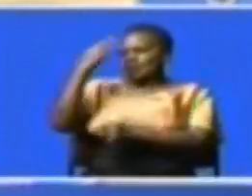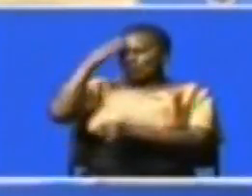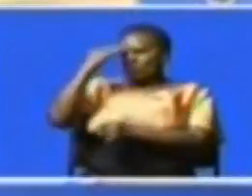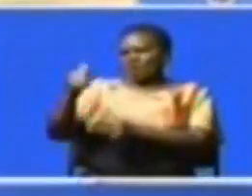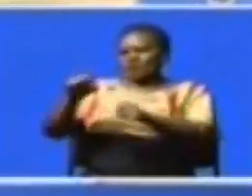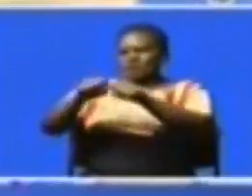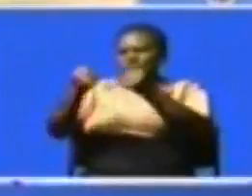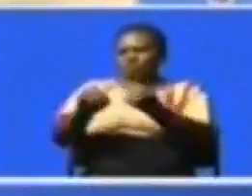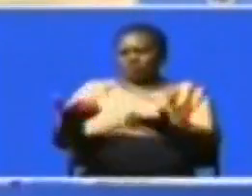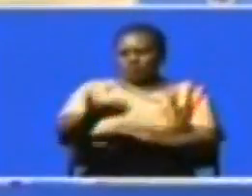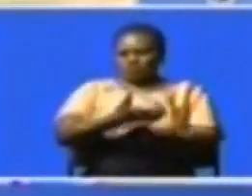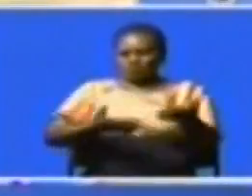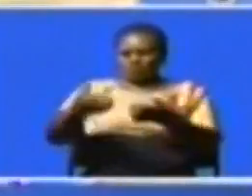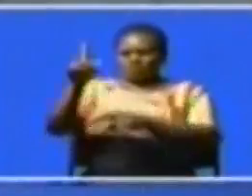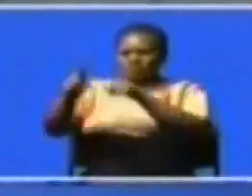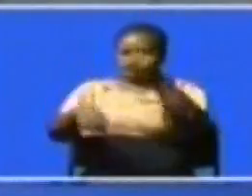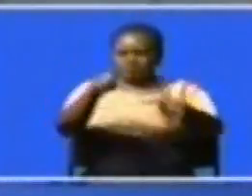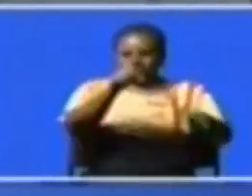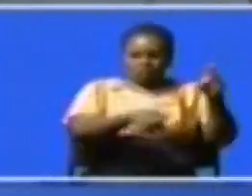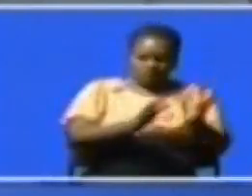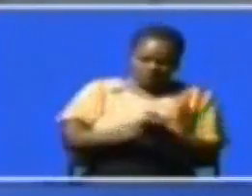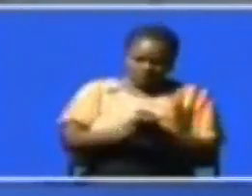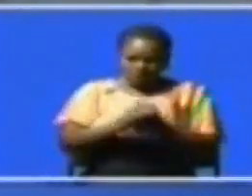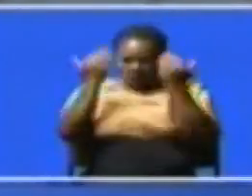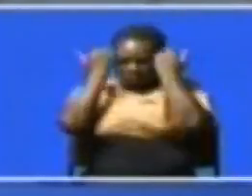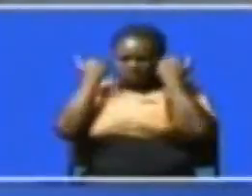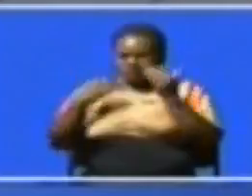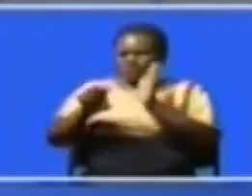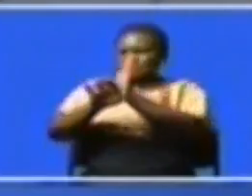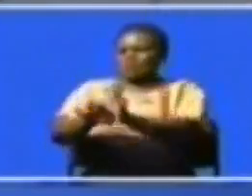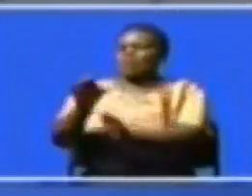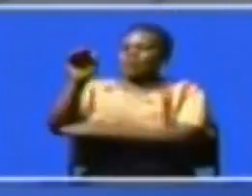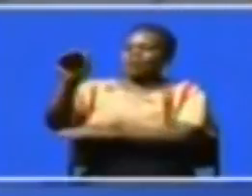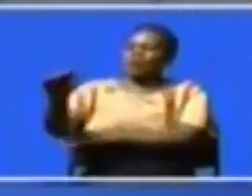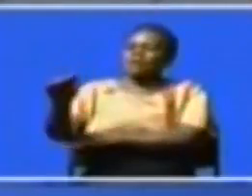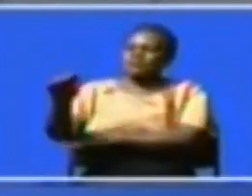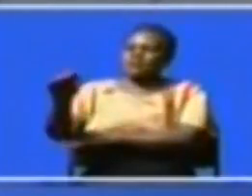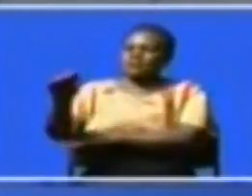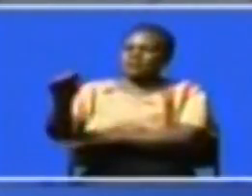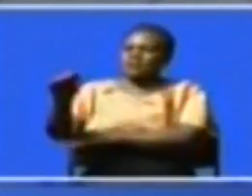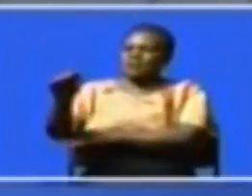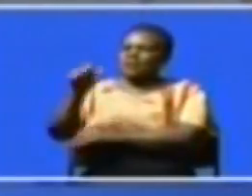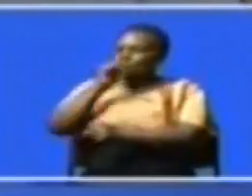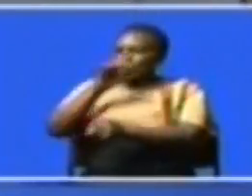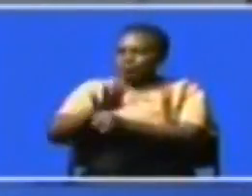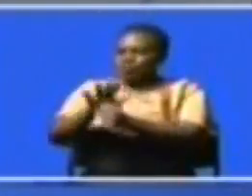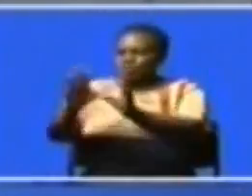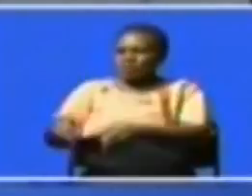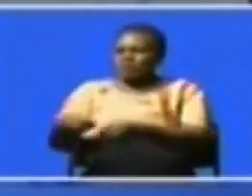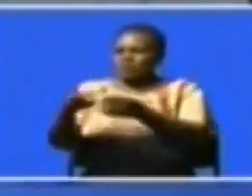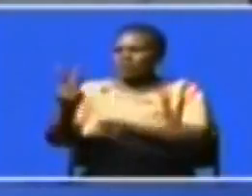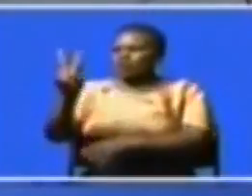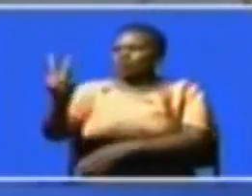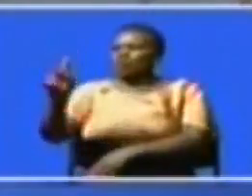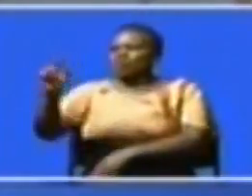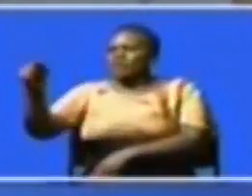huge social economic disparities. The court would, for example, ask for a collateral or a security that would be of equivalent to 2